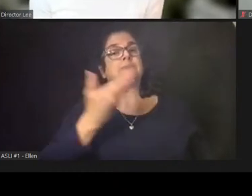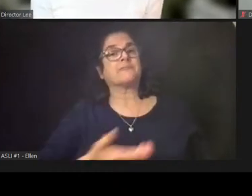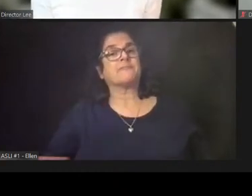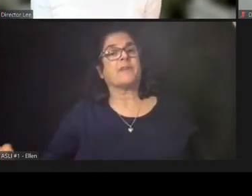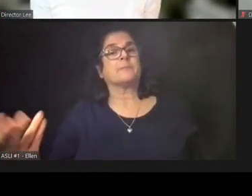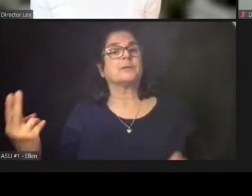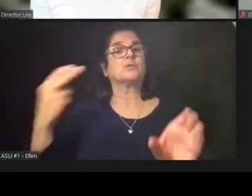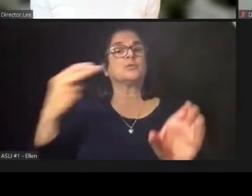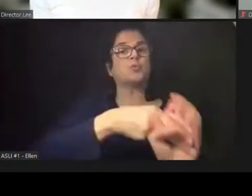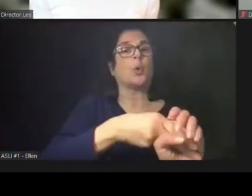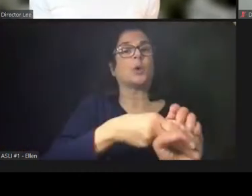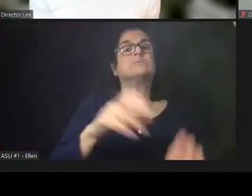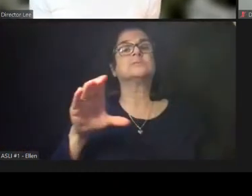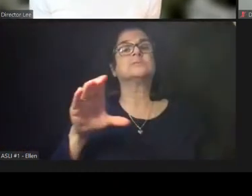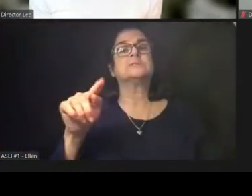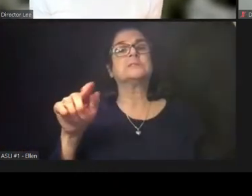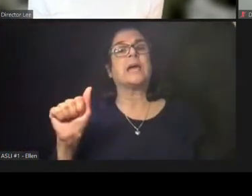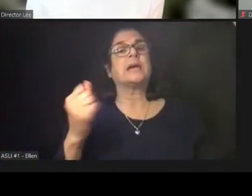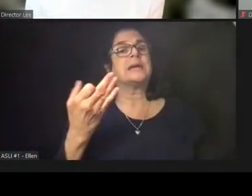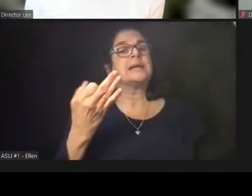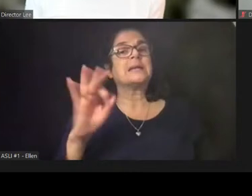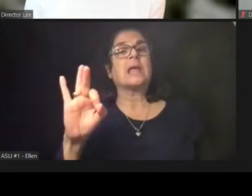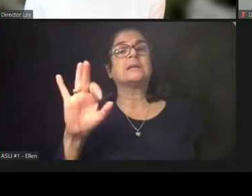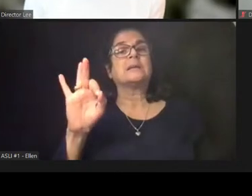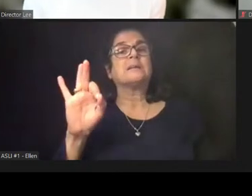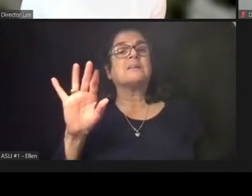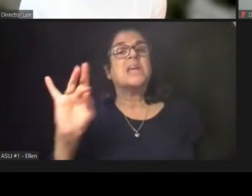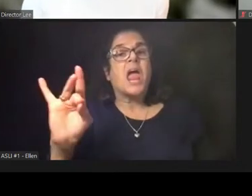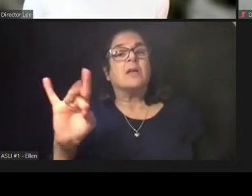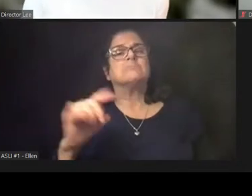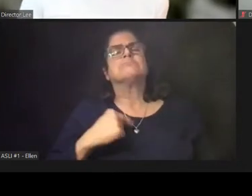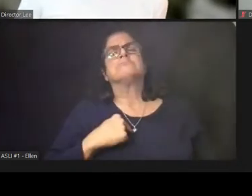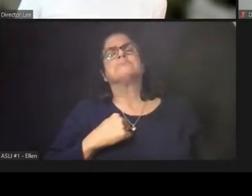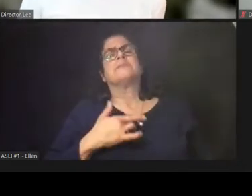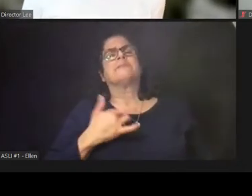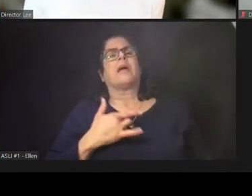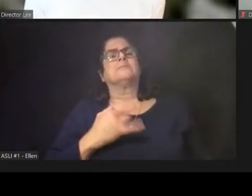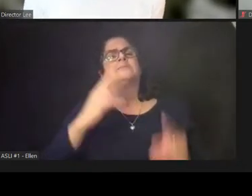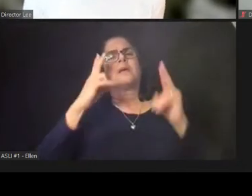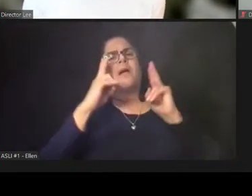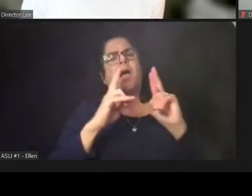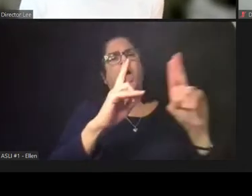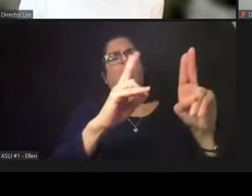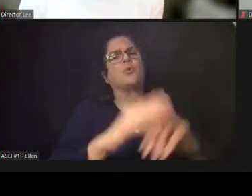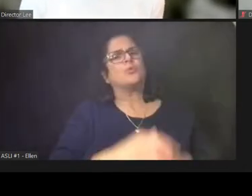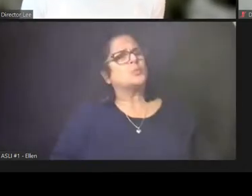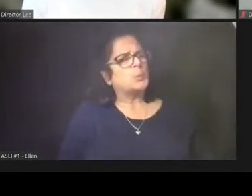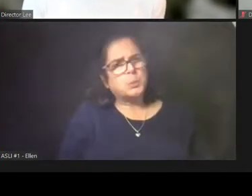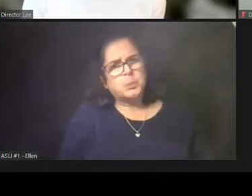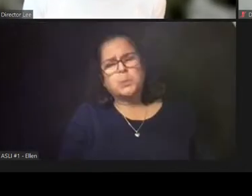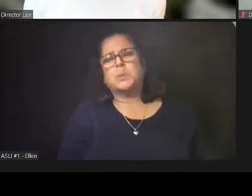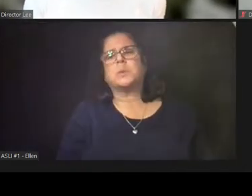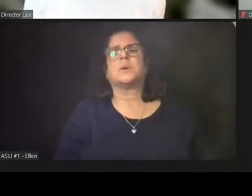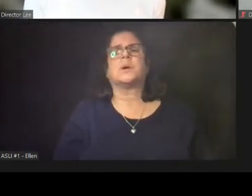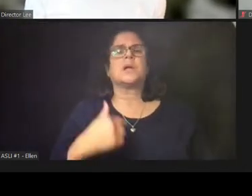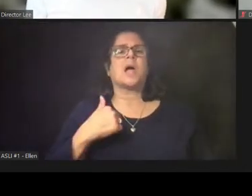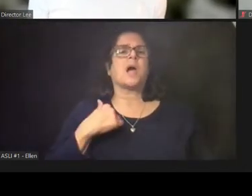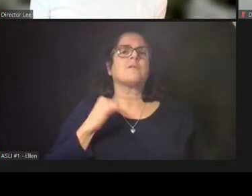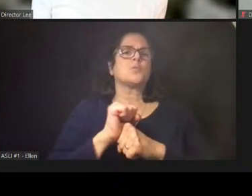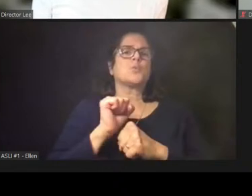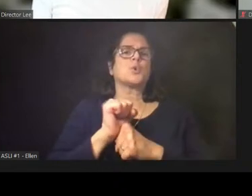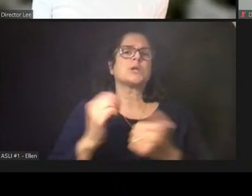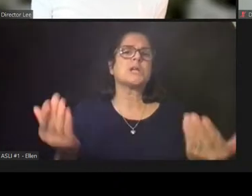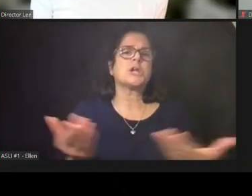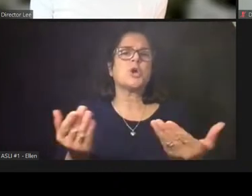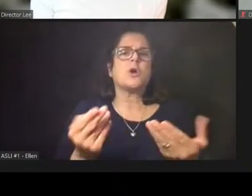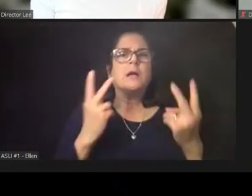1998. And again, it was an honor to work here, given someone who's been in my position here, seeing